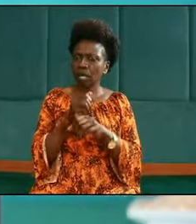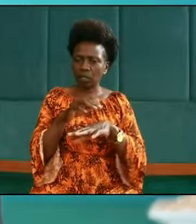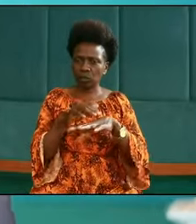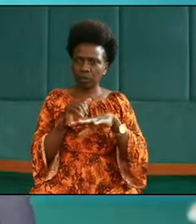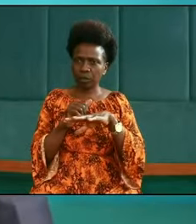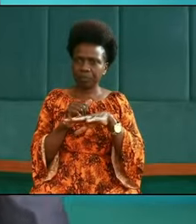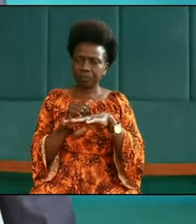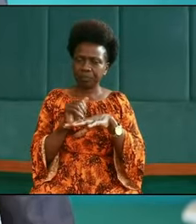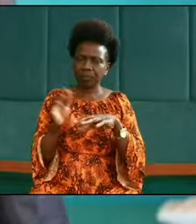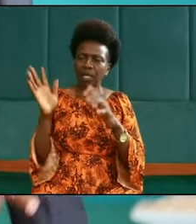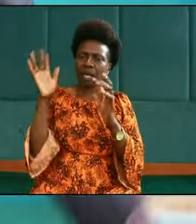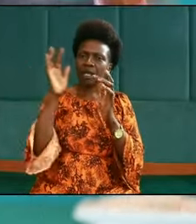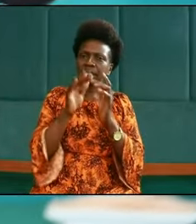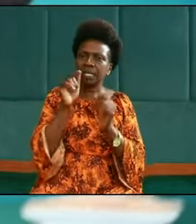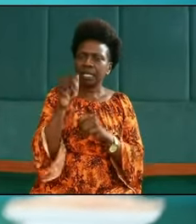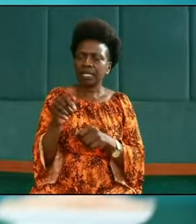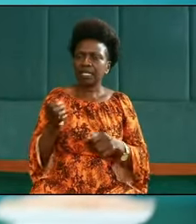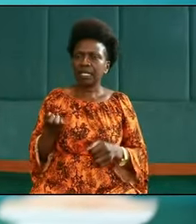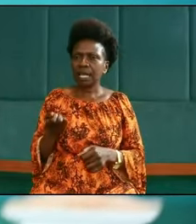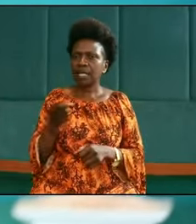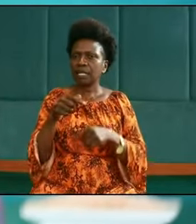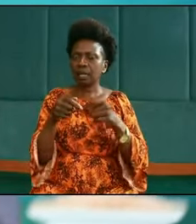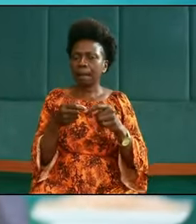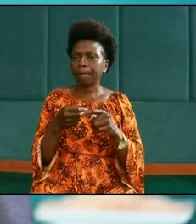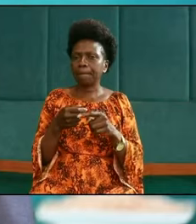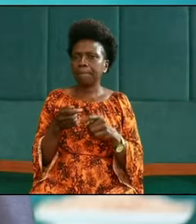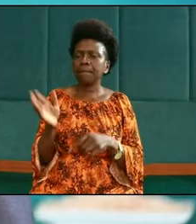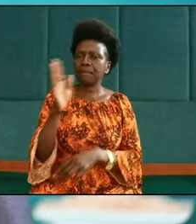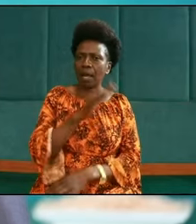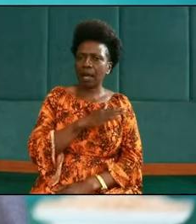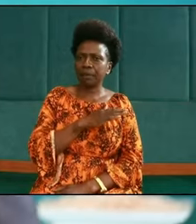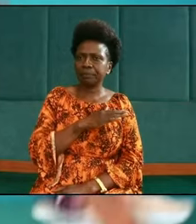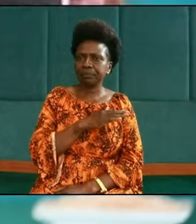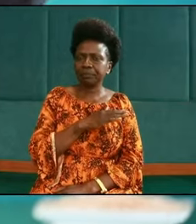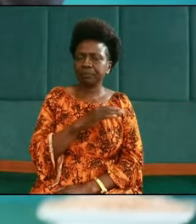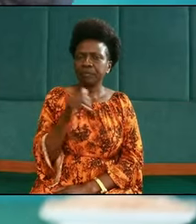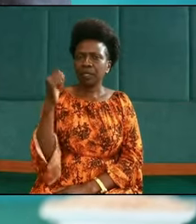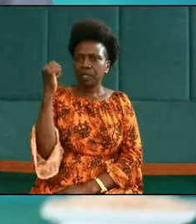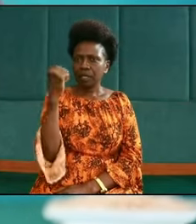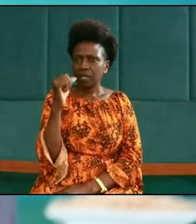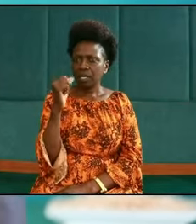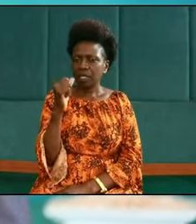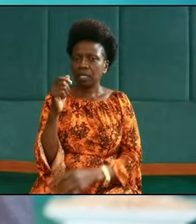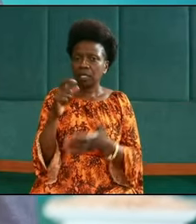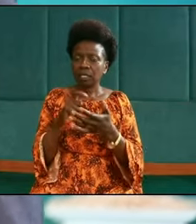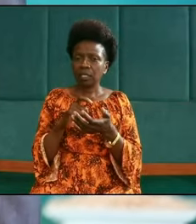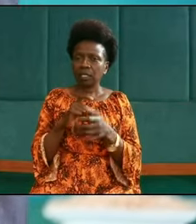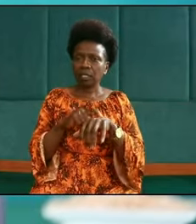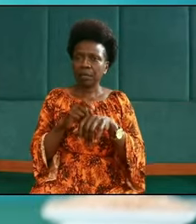calling until this girl came back home. Yet when she came back